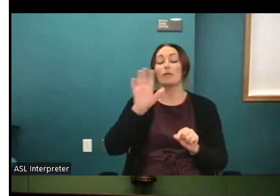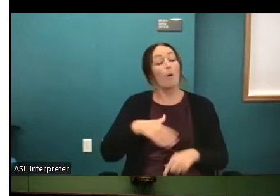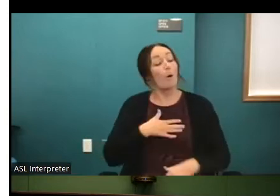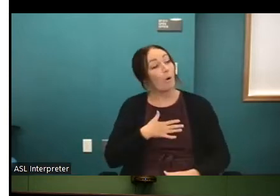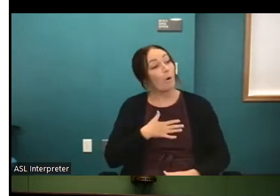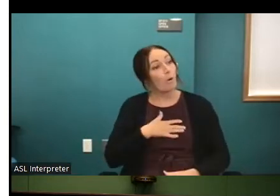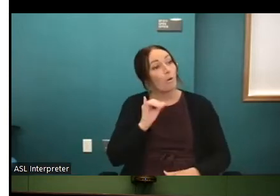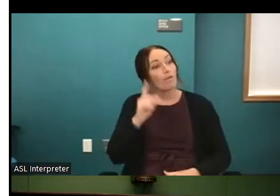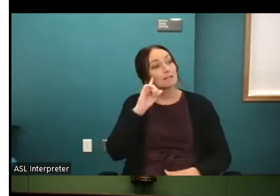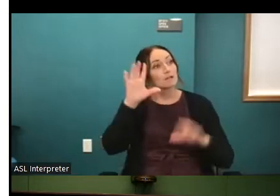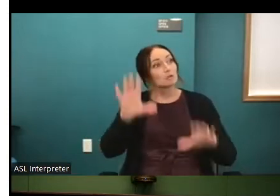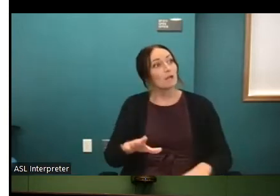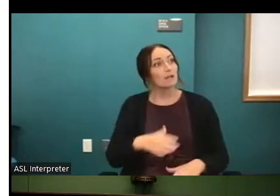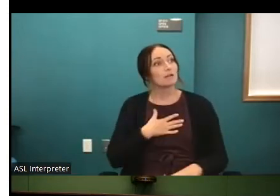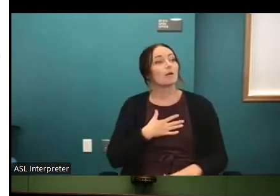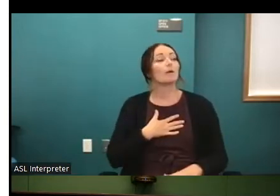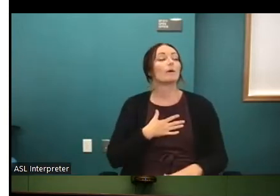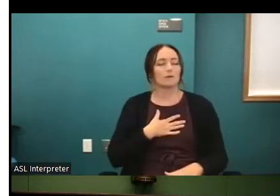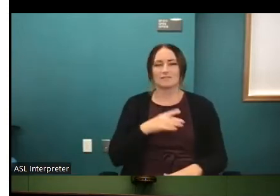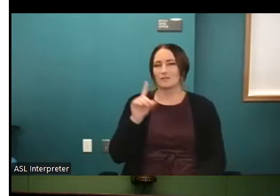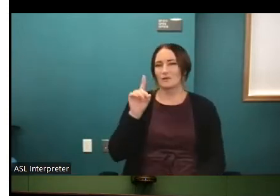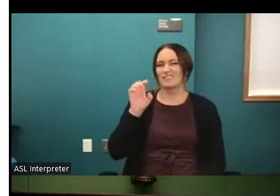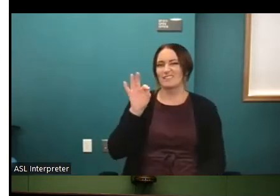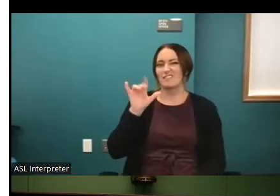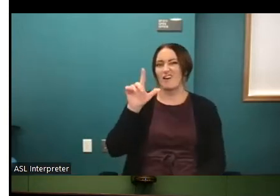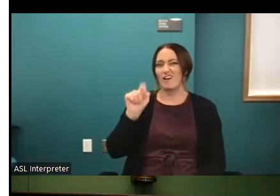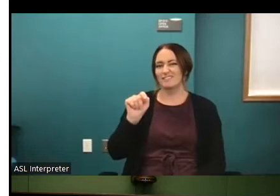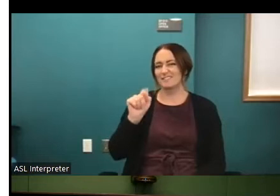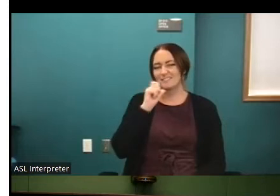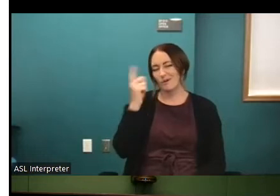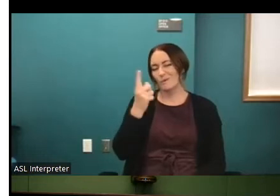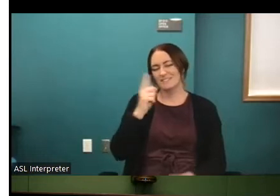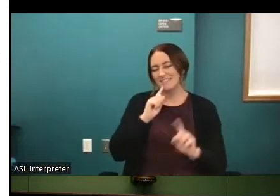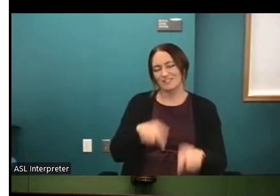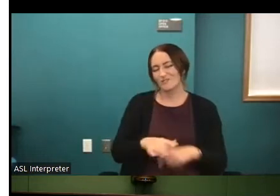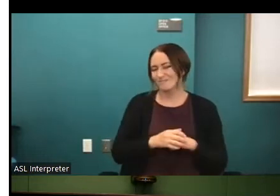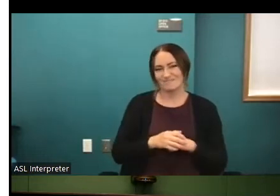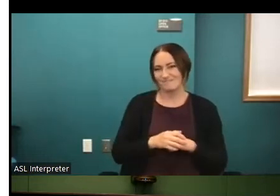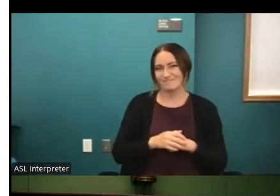great. So the default is not always the answer, which we know for a lot of stuff. But anyway,